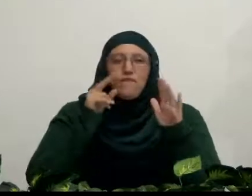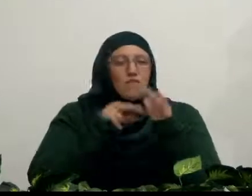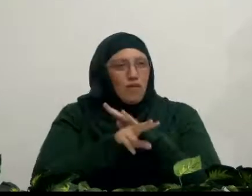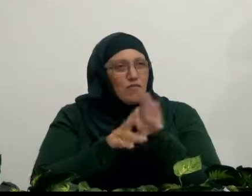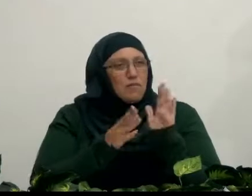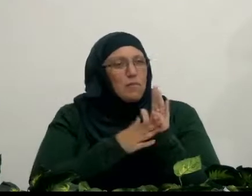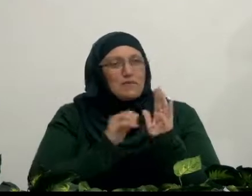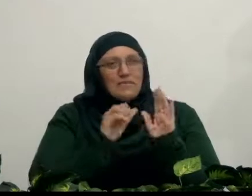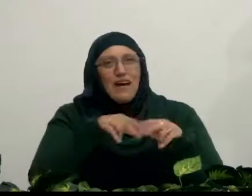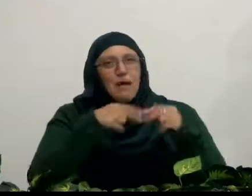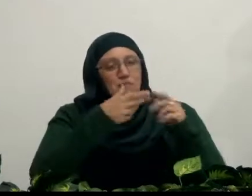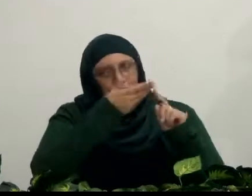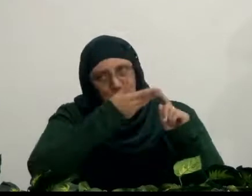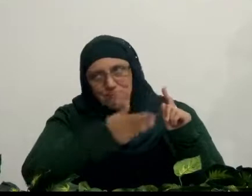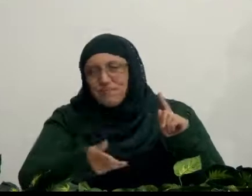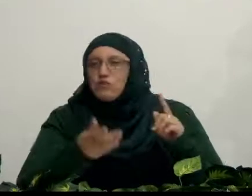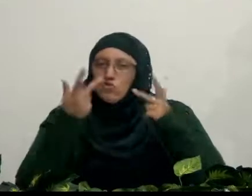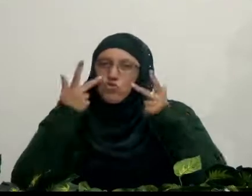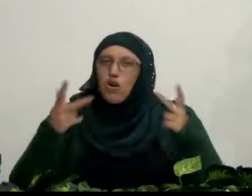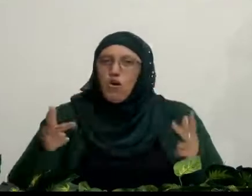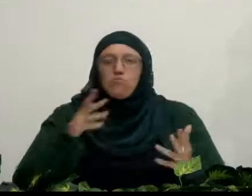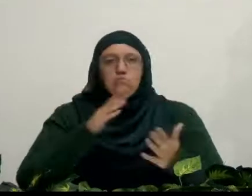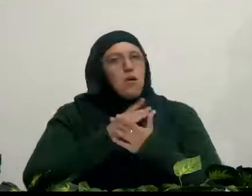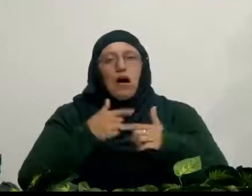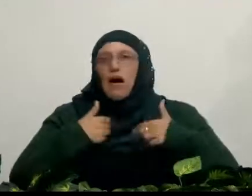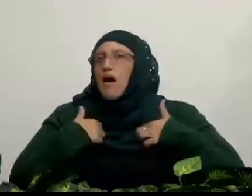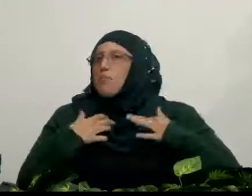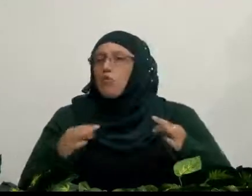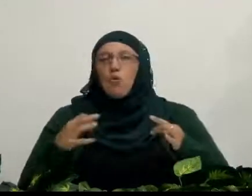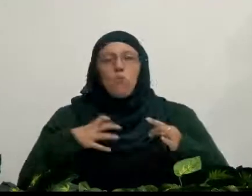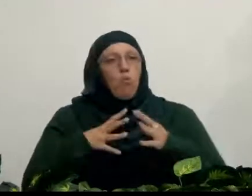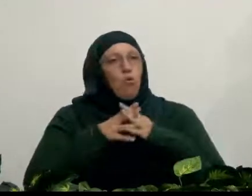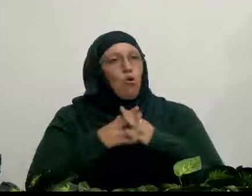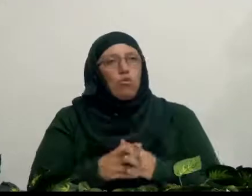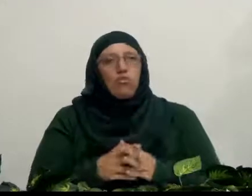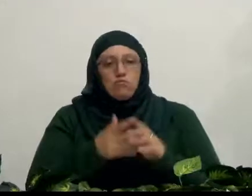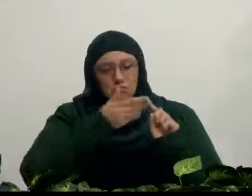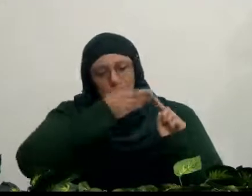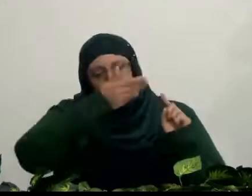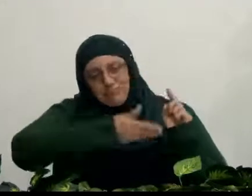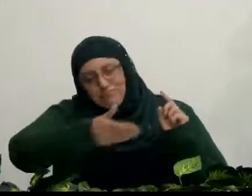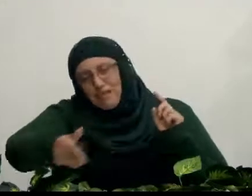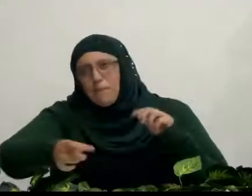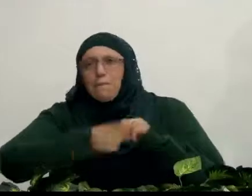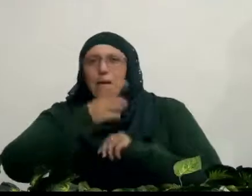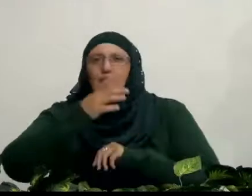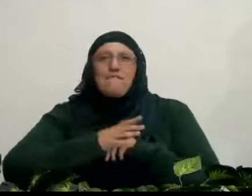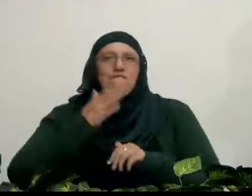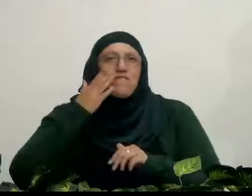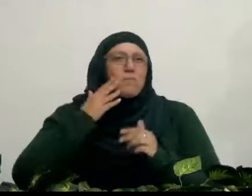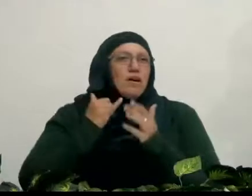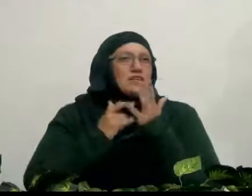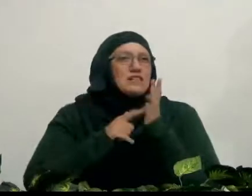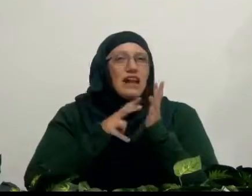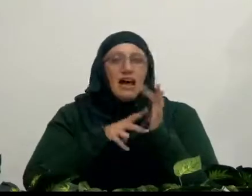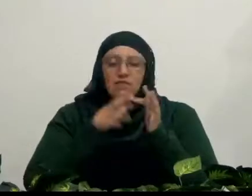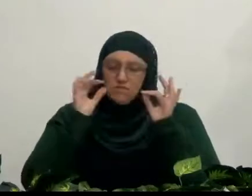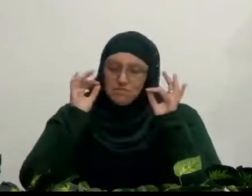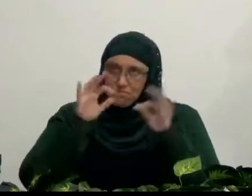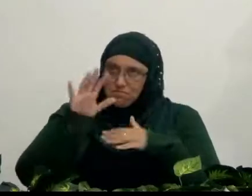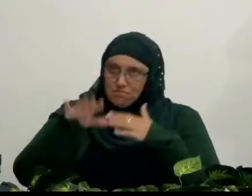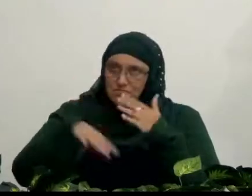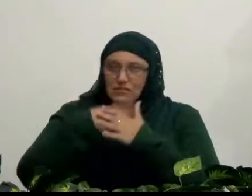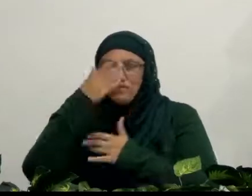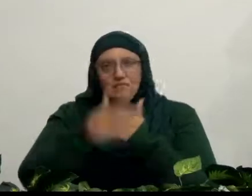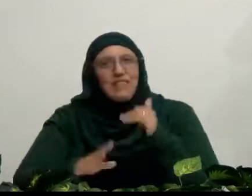from the time of Imam Sadiq alayhi salam, his mother was a female slave, continues all the way to Sahib al-Asr wa al-Zaman, as you know the